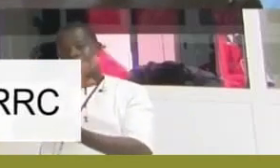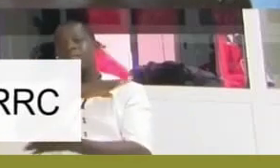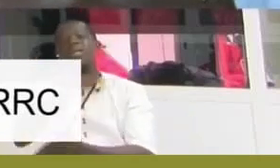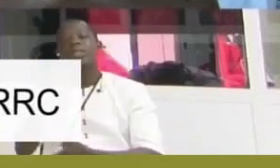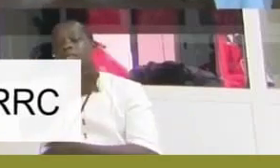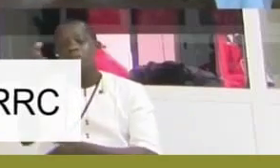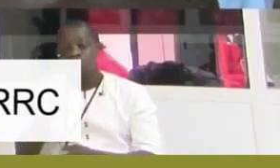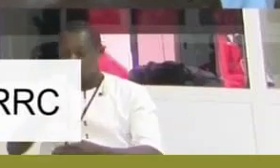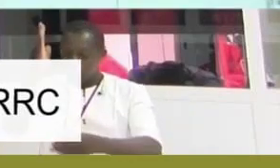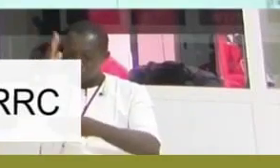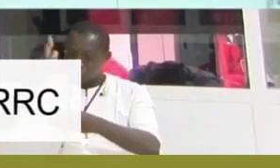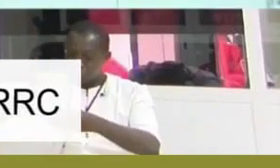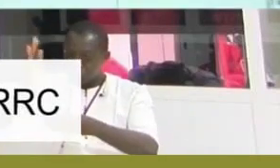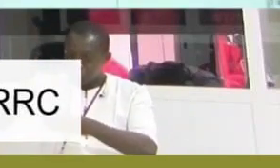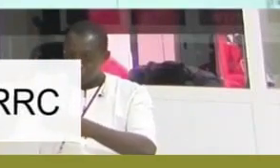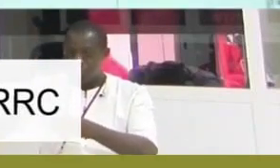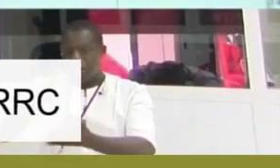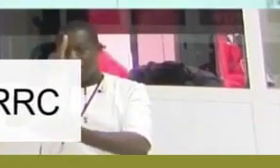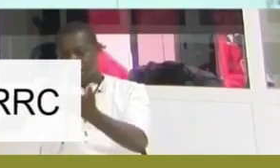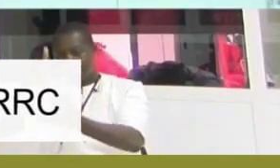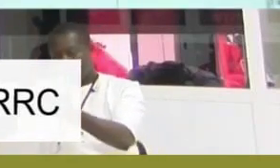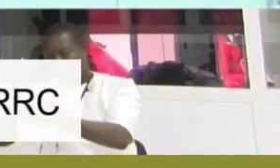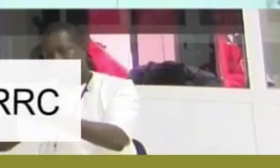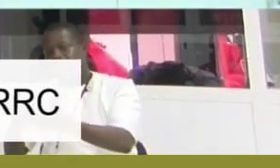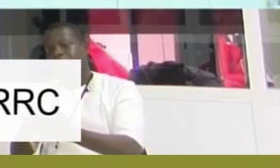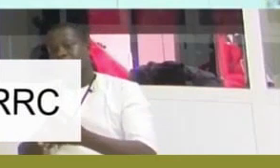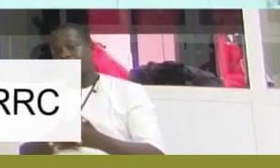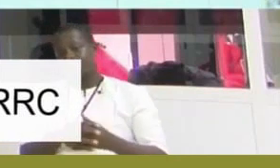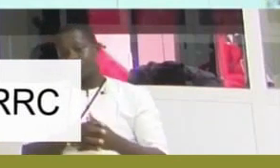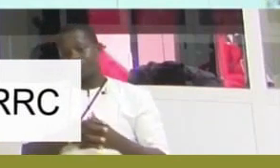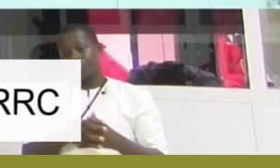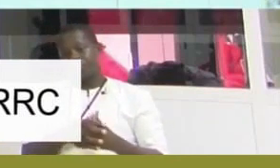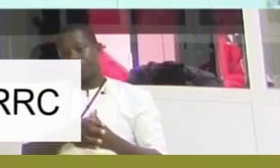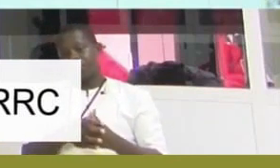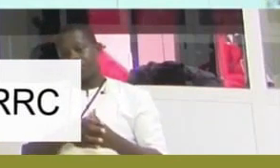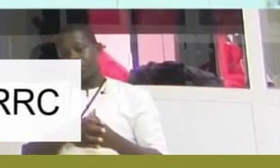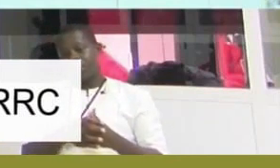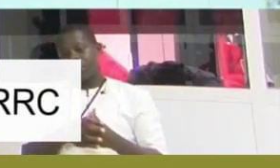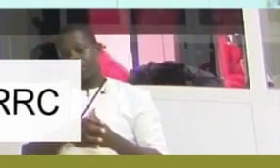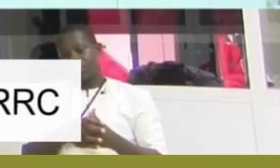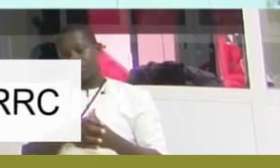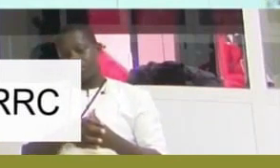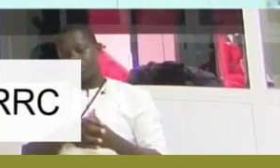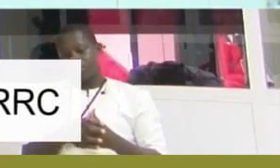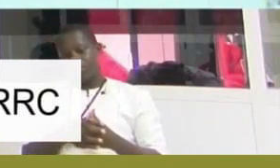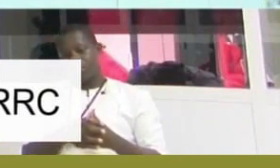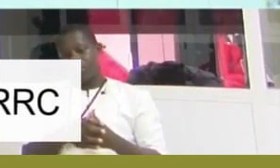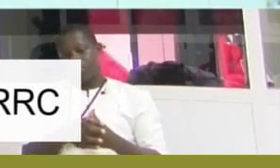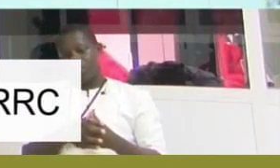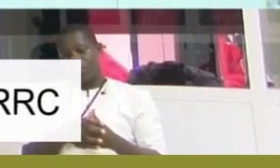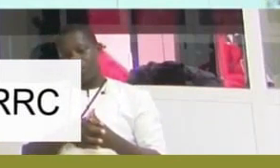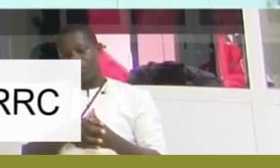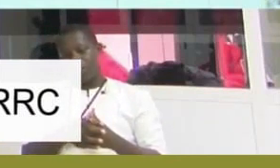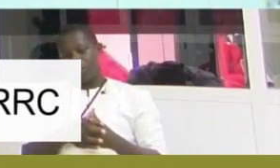leen ay dogit dogit. He said Yaya Jame has given the order that they be killed and they should be chopped into pieces. In